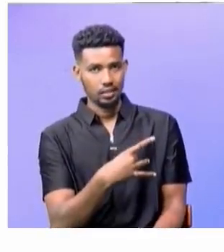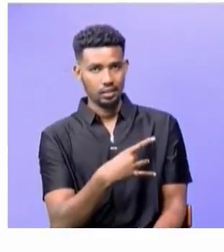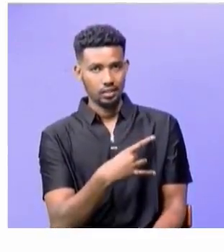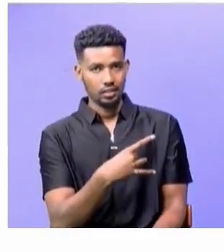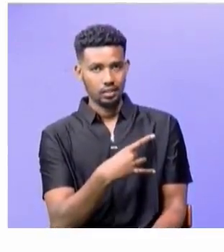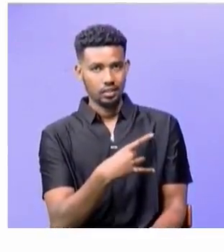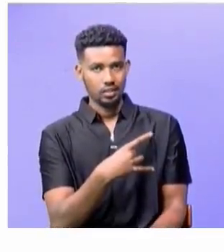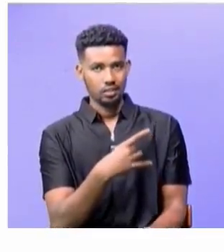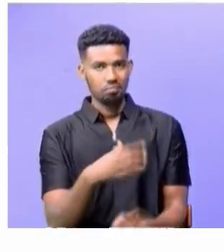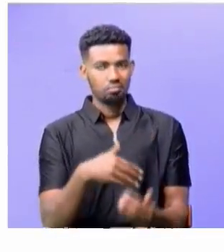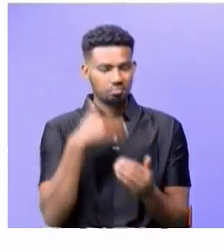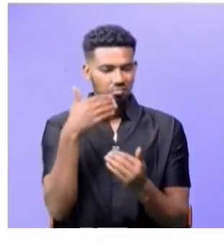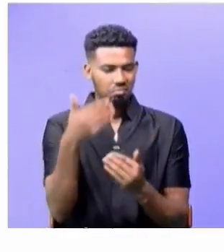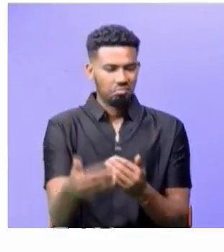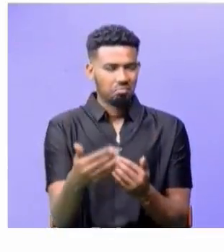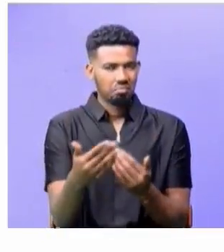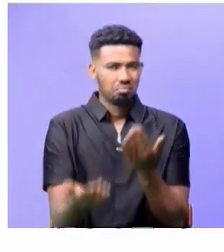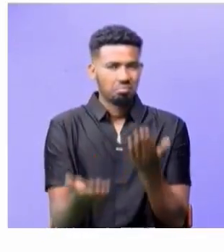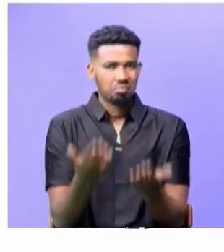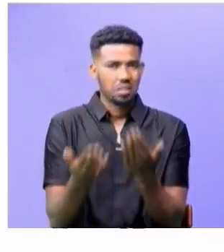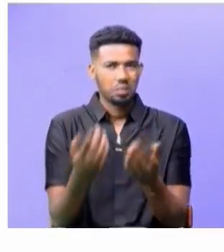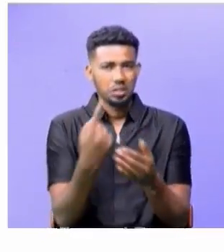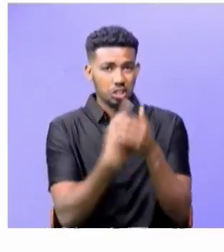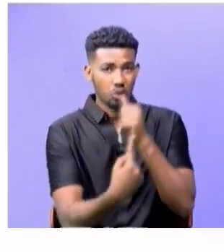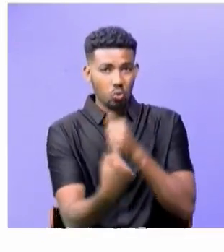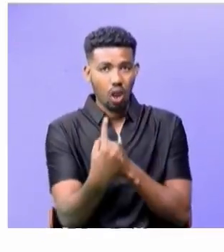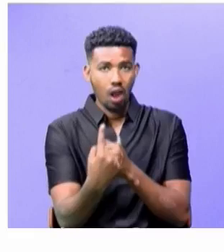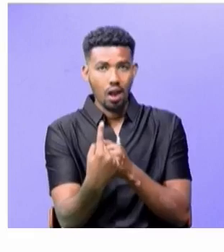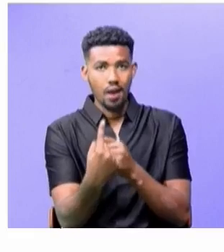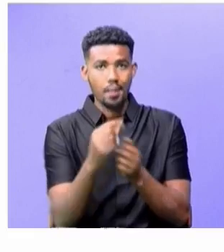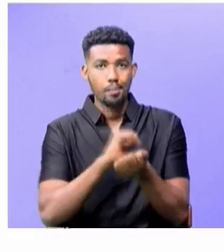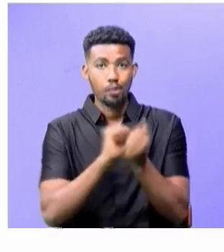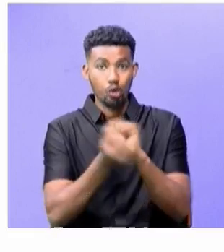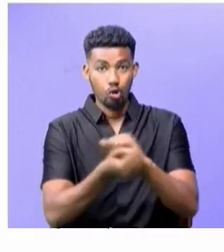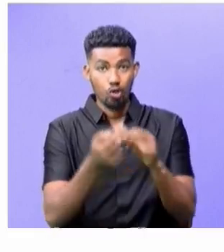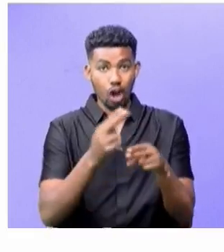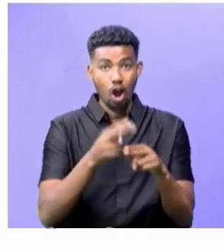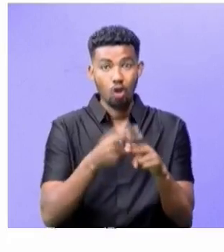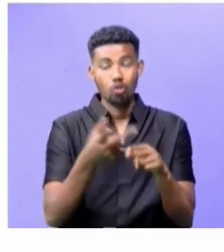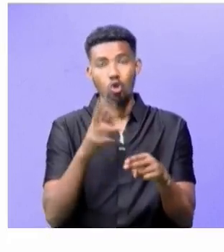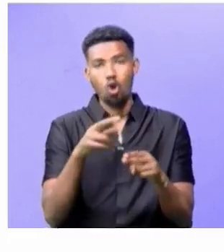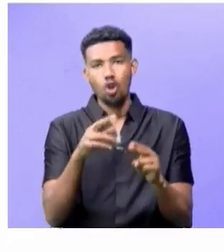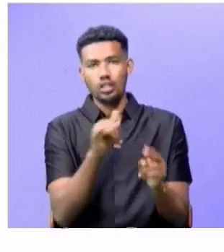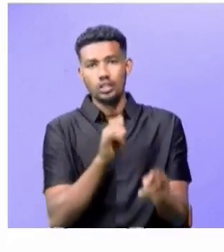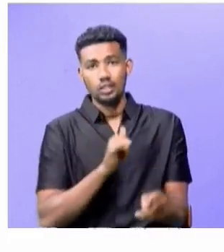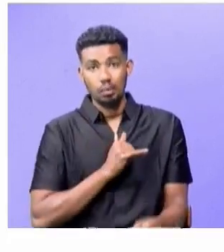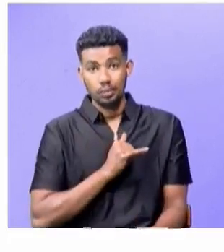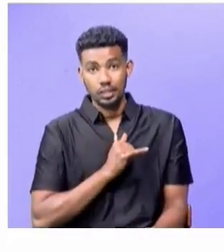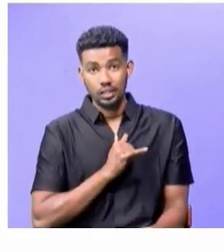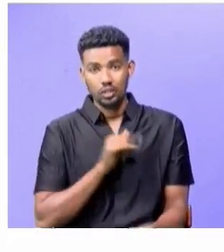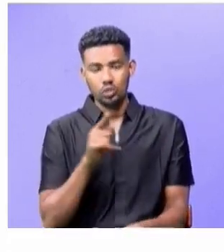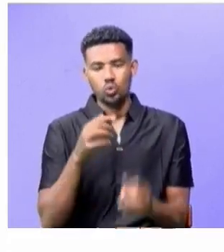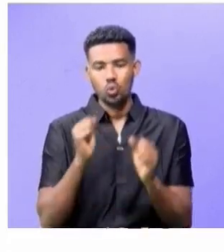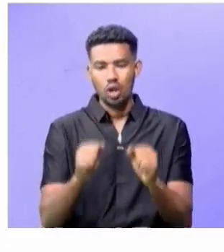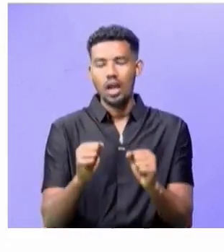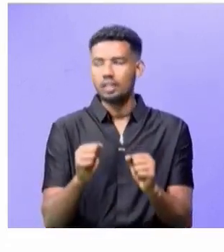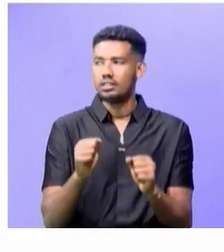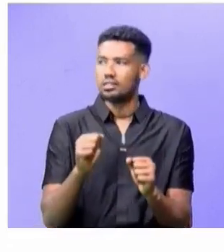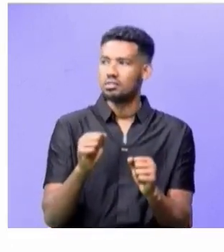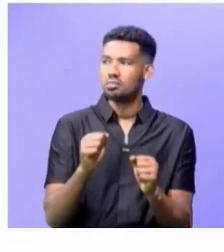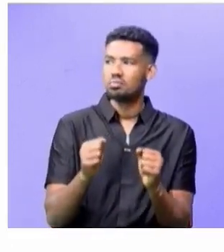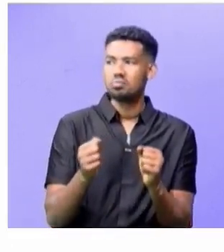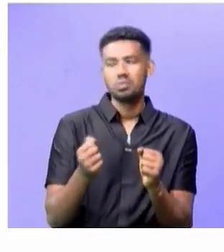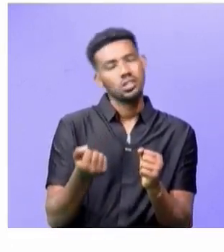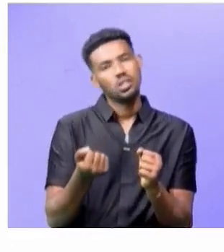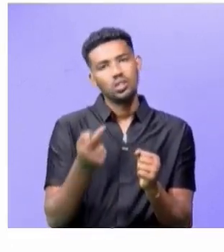If it is singular pronoun or subject, you can use ES, or let